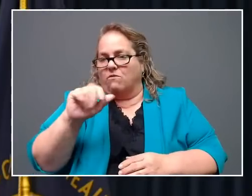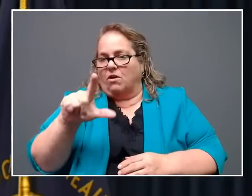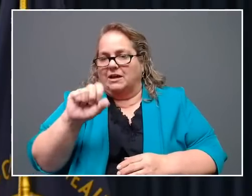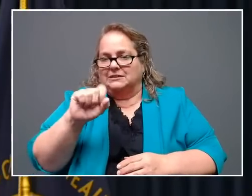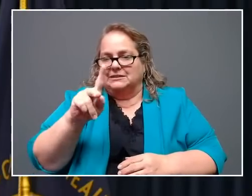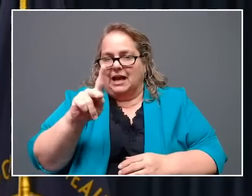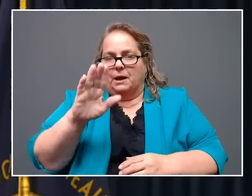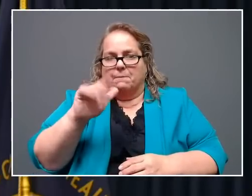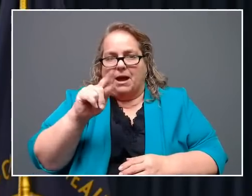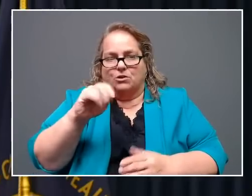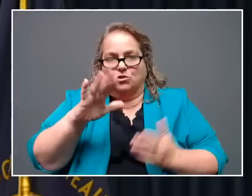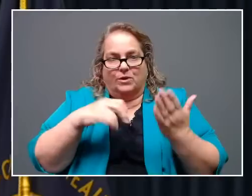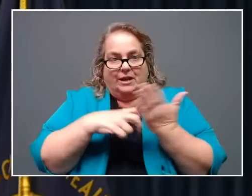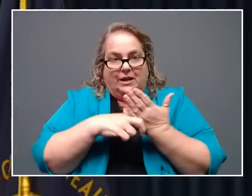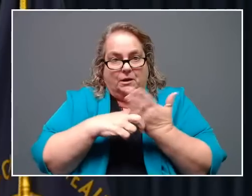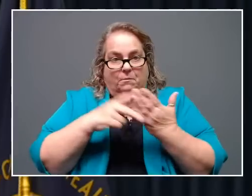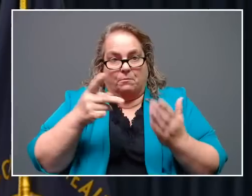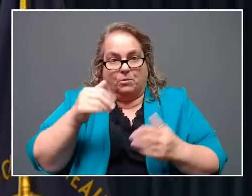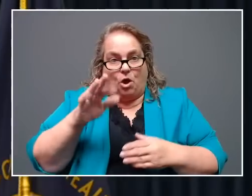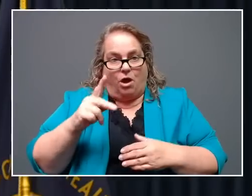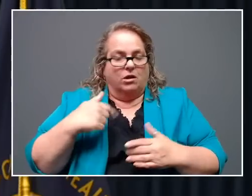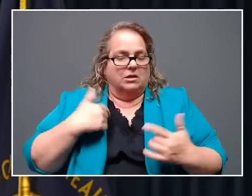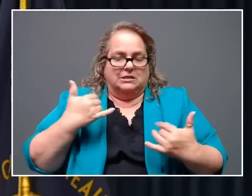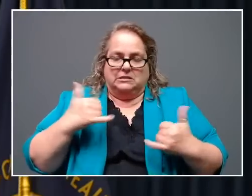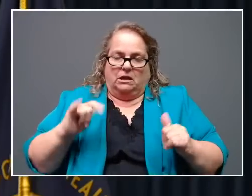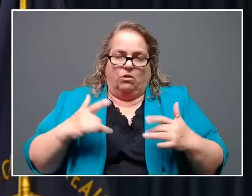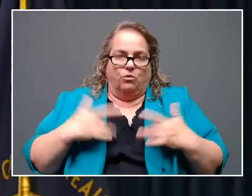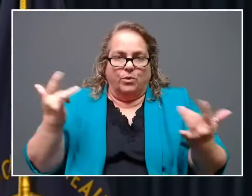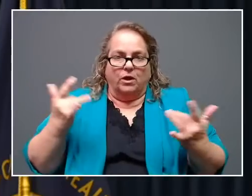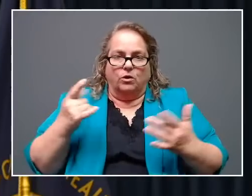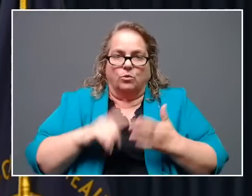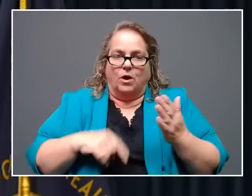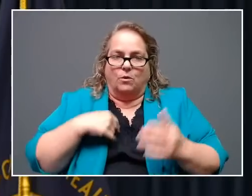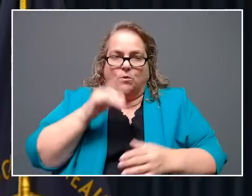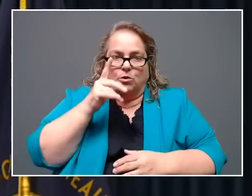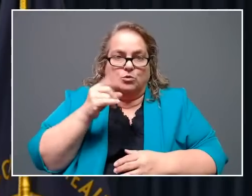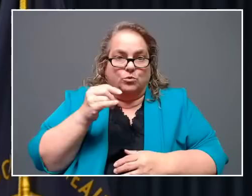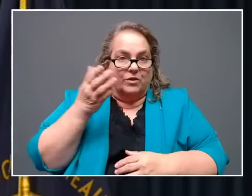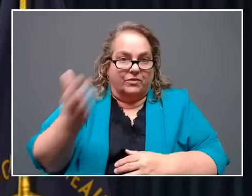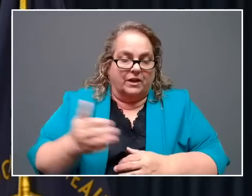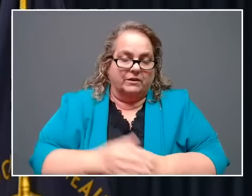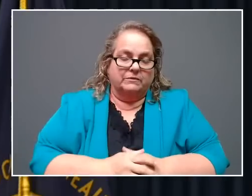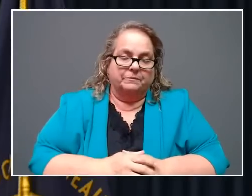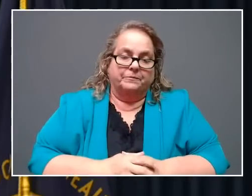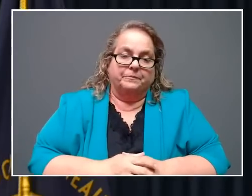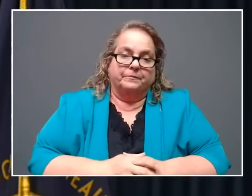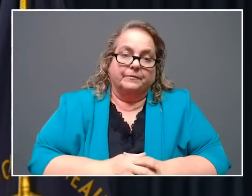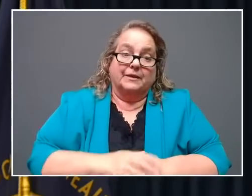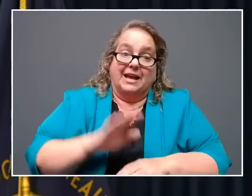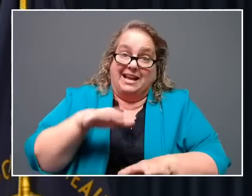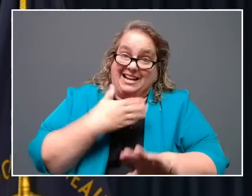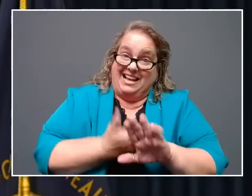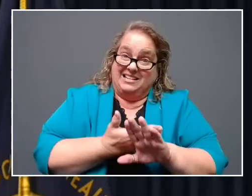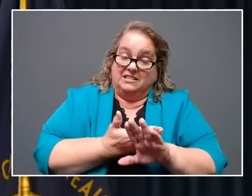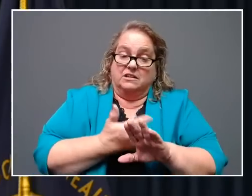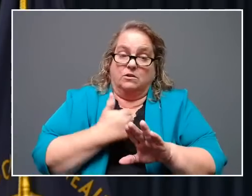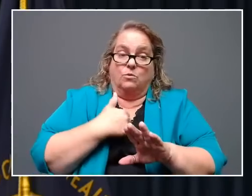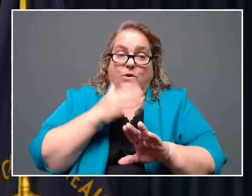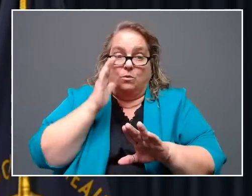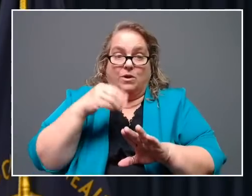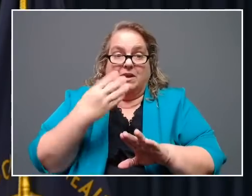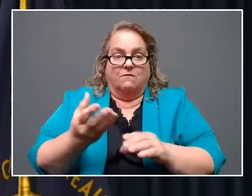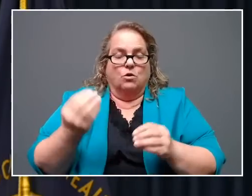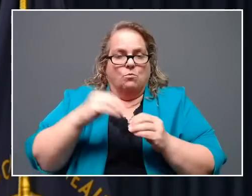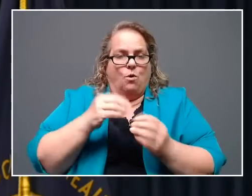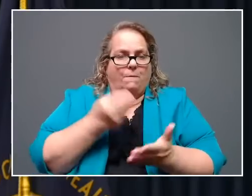thrilled at what we are going to do there. Next, we're providing additional funds to counties hit by